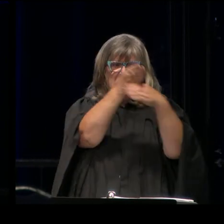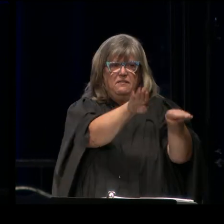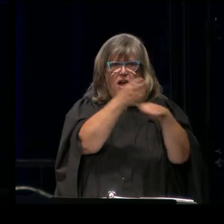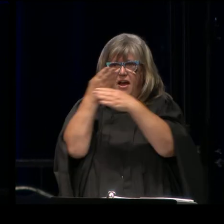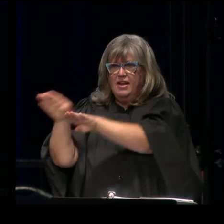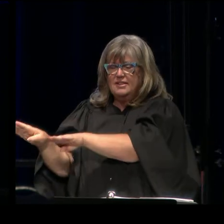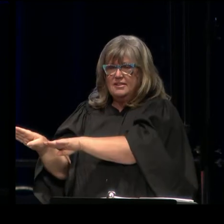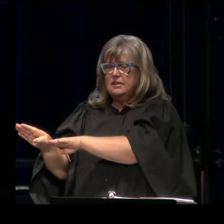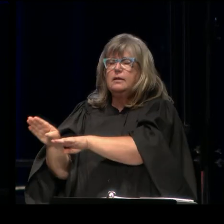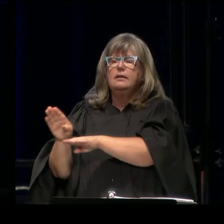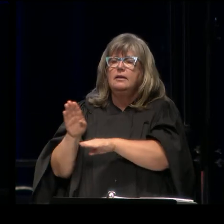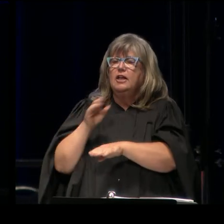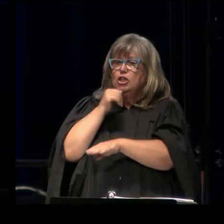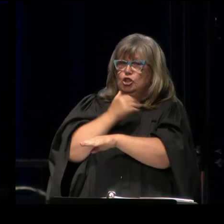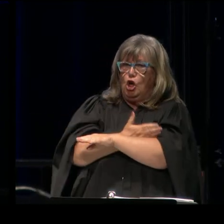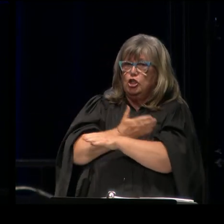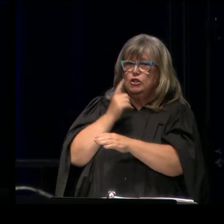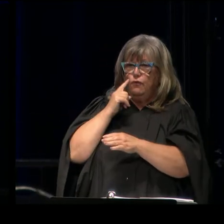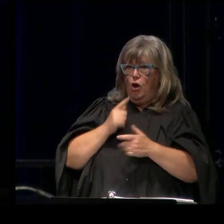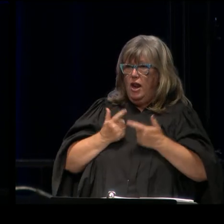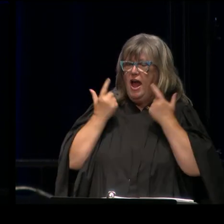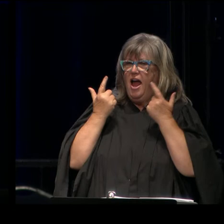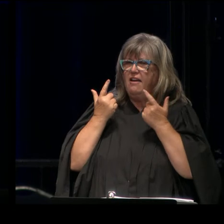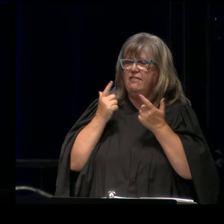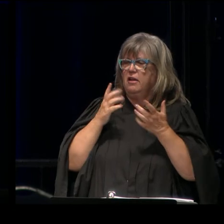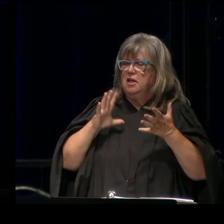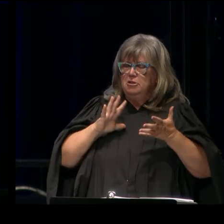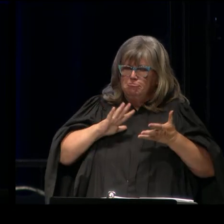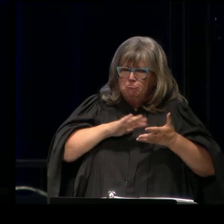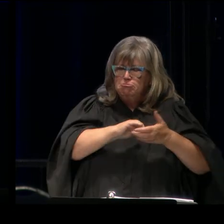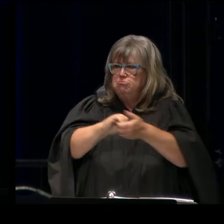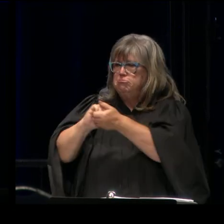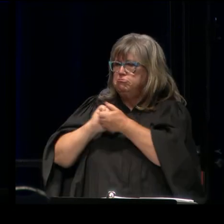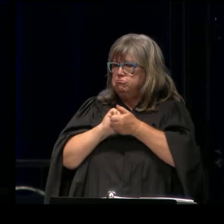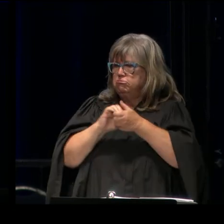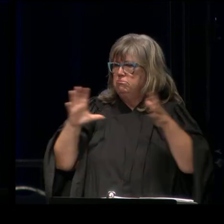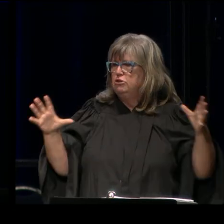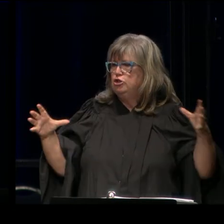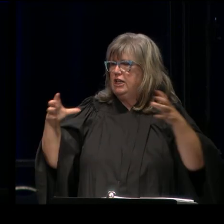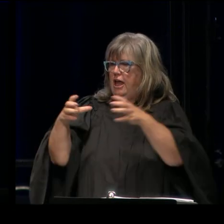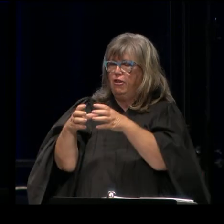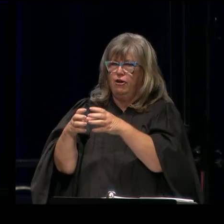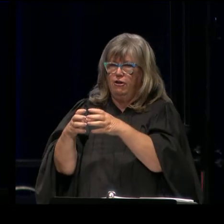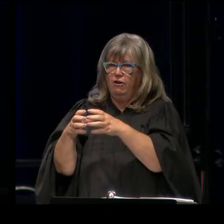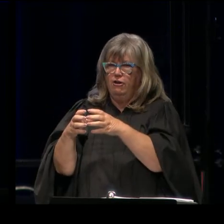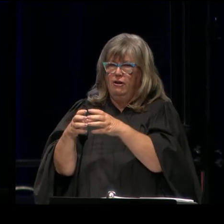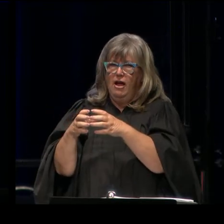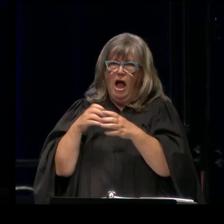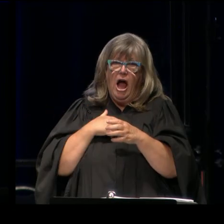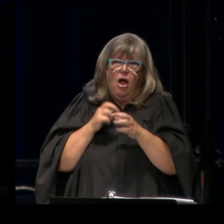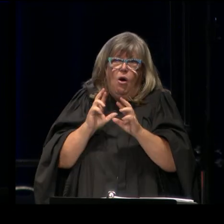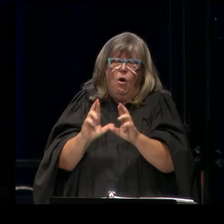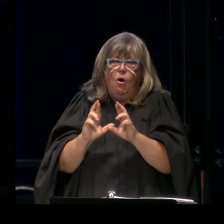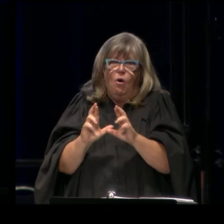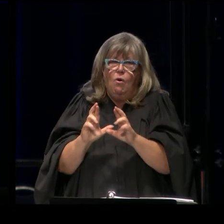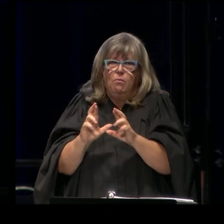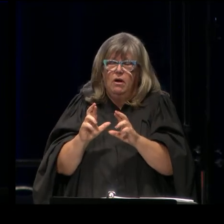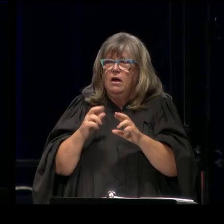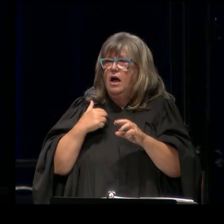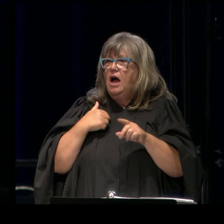brings people together, and I hope, and that's why I am here also, I would appeal